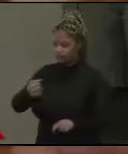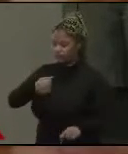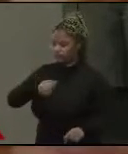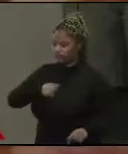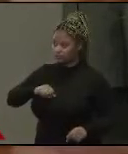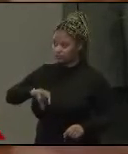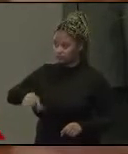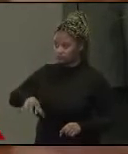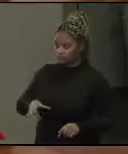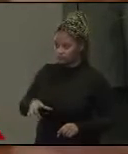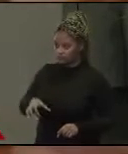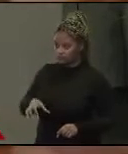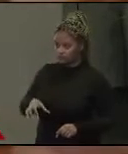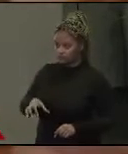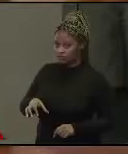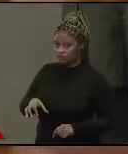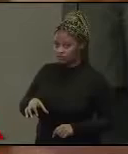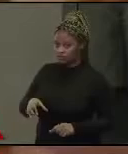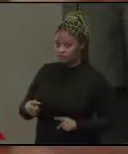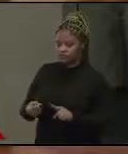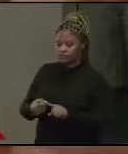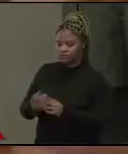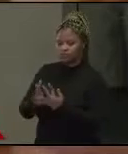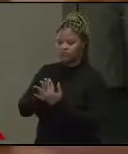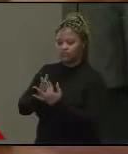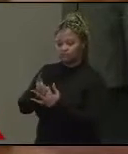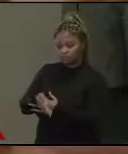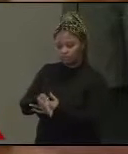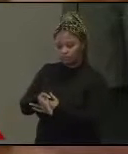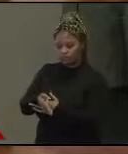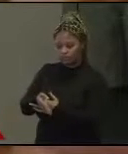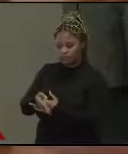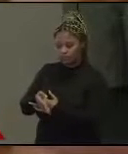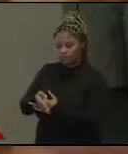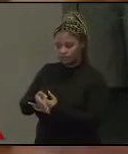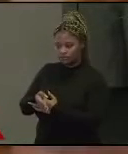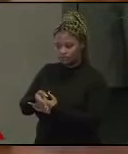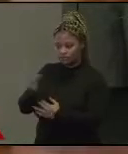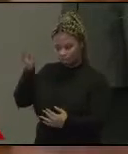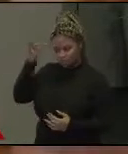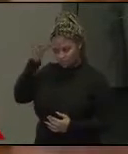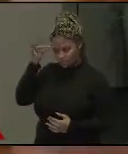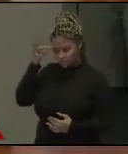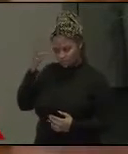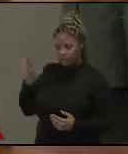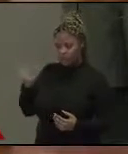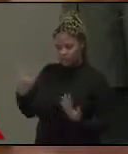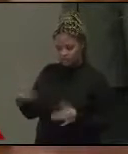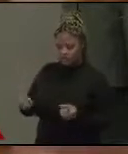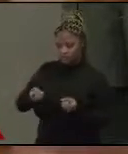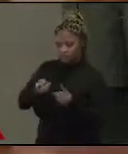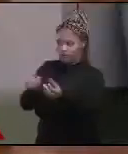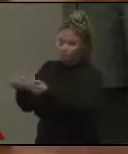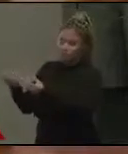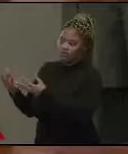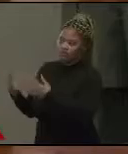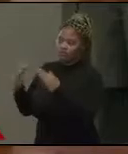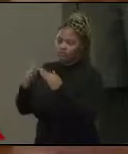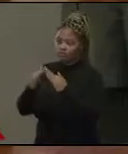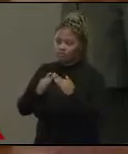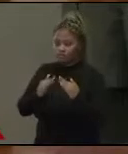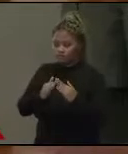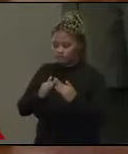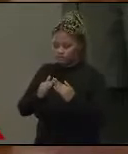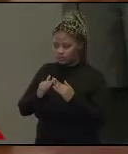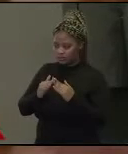settlements. Since inception of the democratic dispensation, the government has delivered subsidized housing, and this has